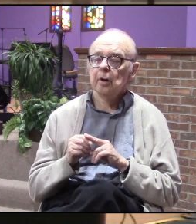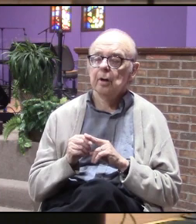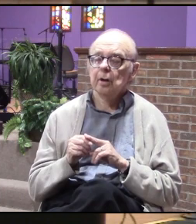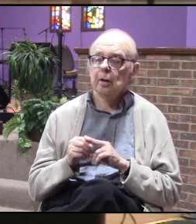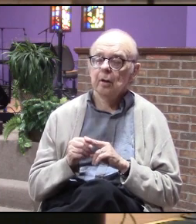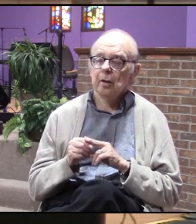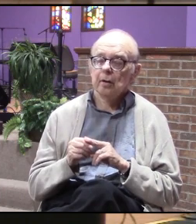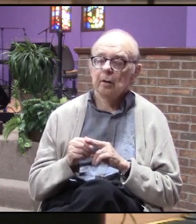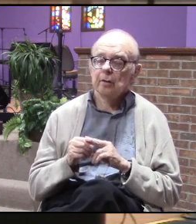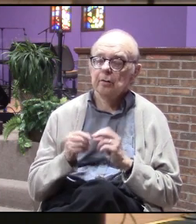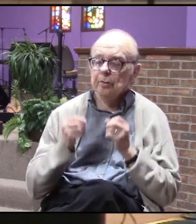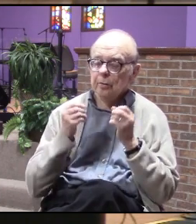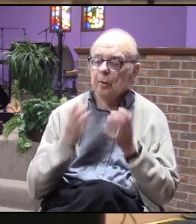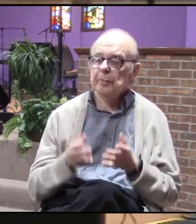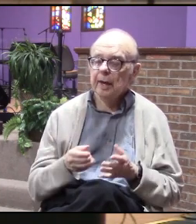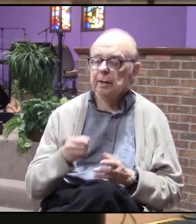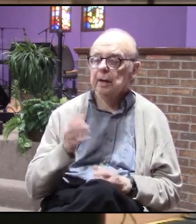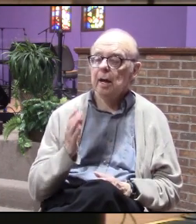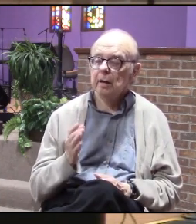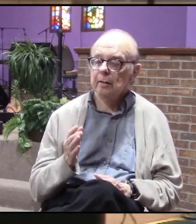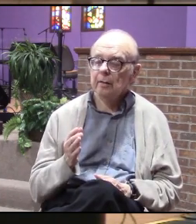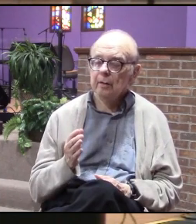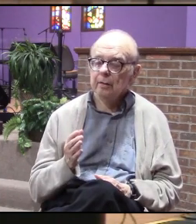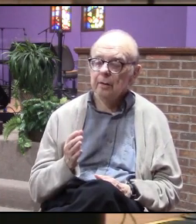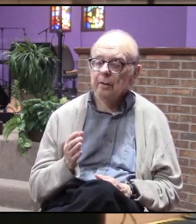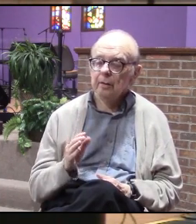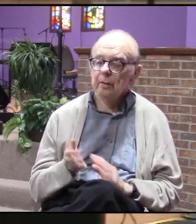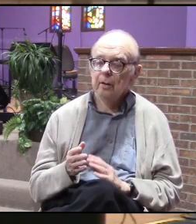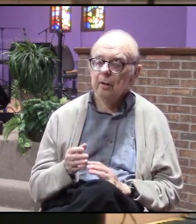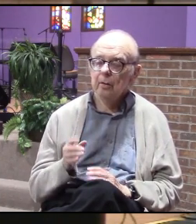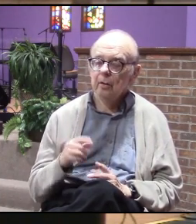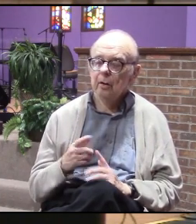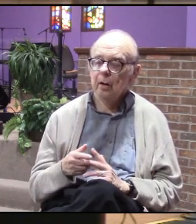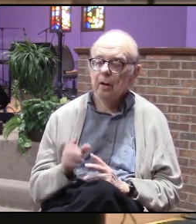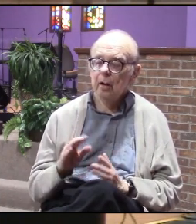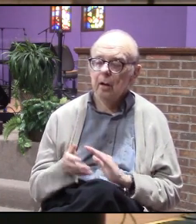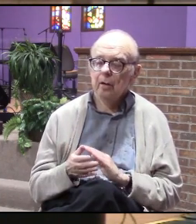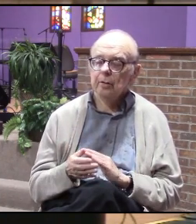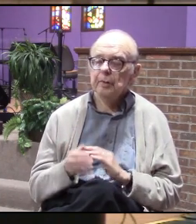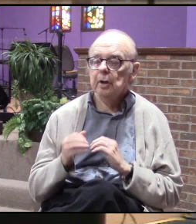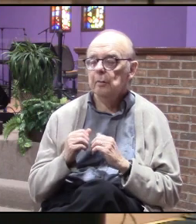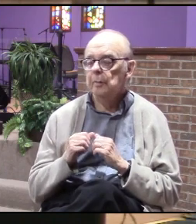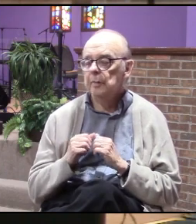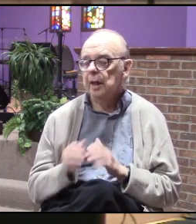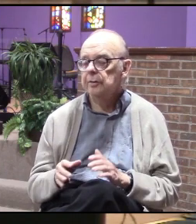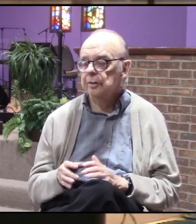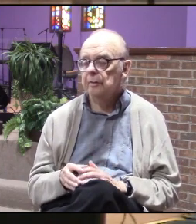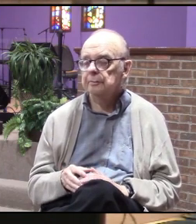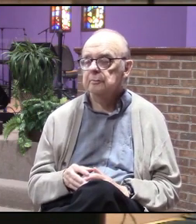to obey God and become obedient, then you become blessed.